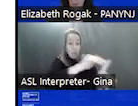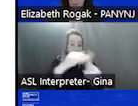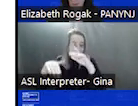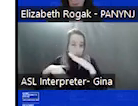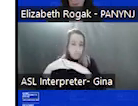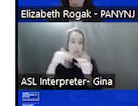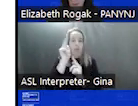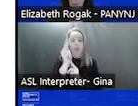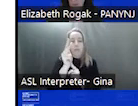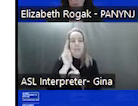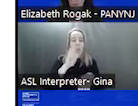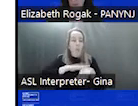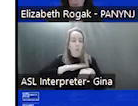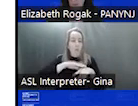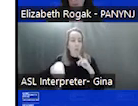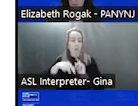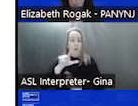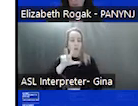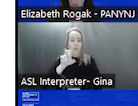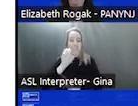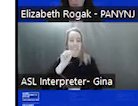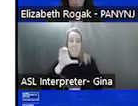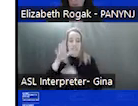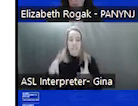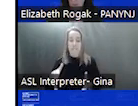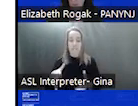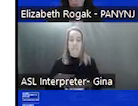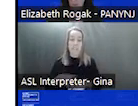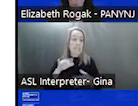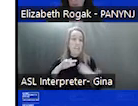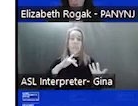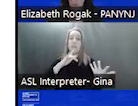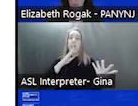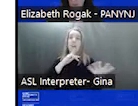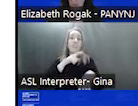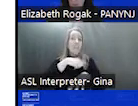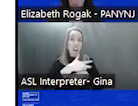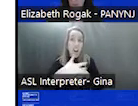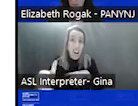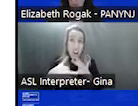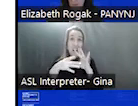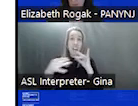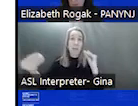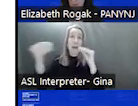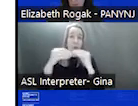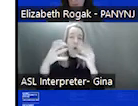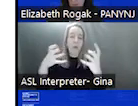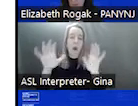seconds left to wrap up. If you have additional comments, you can submit them via the methods listed on the screen during the public comment